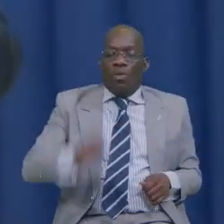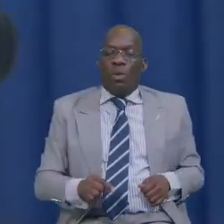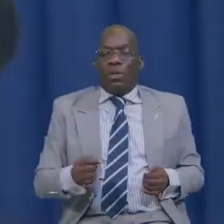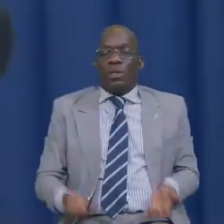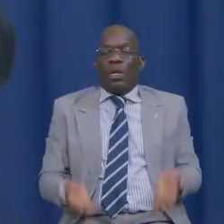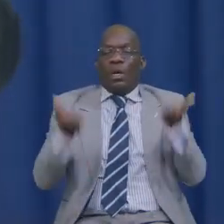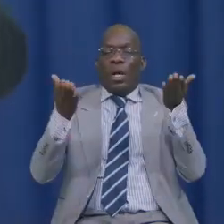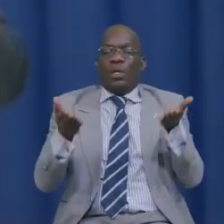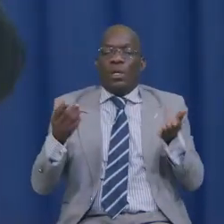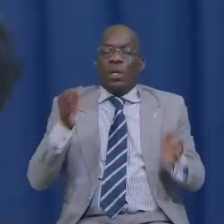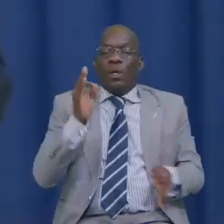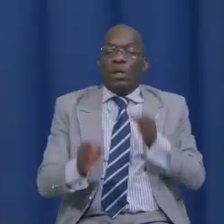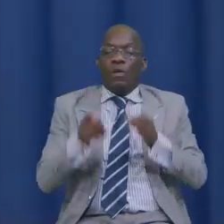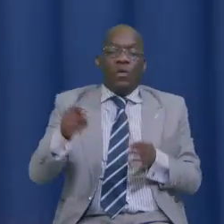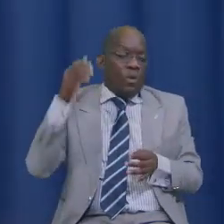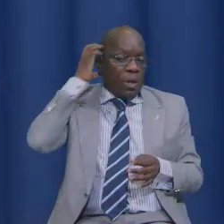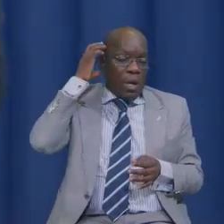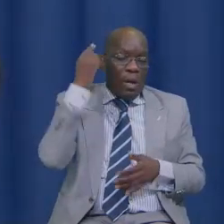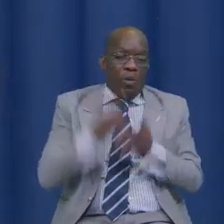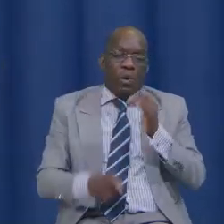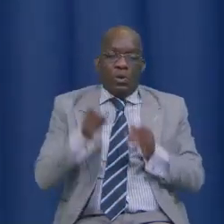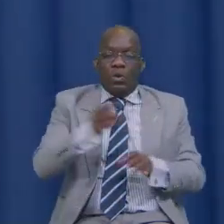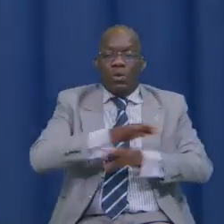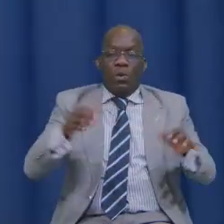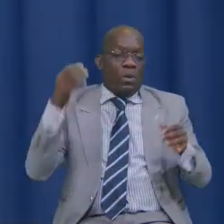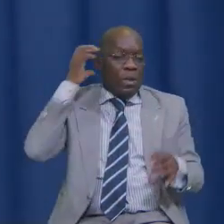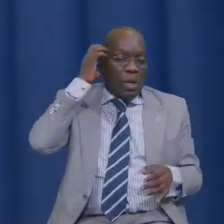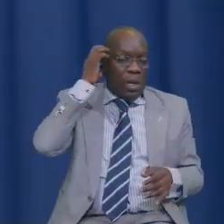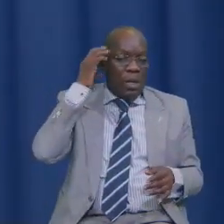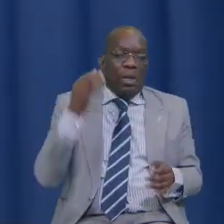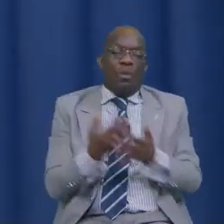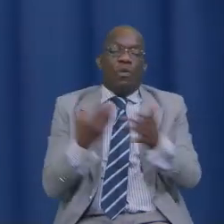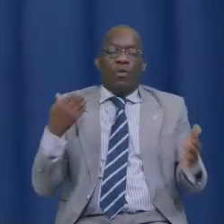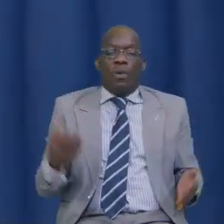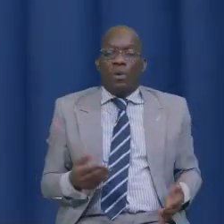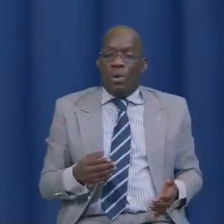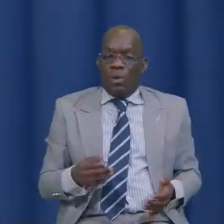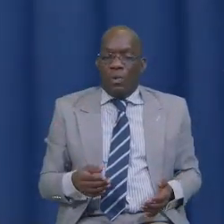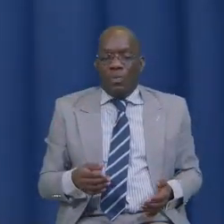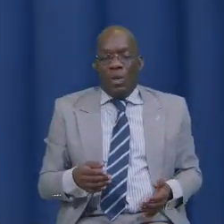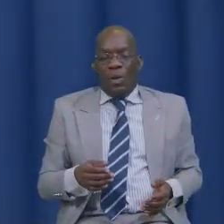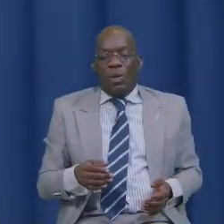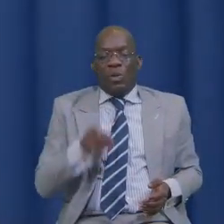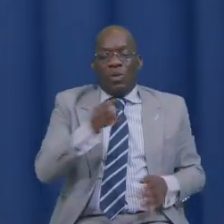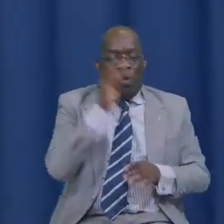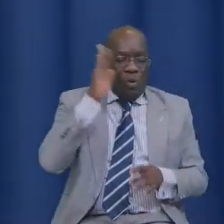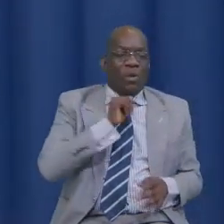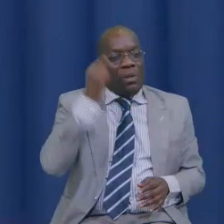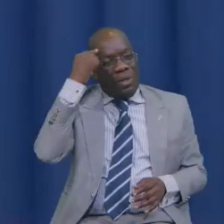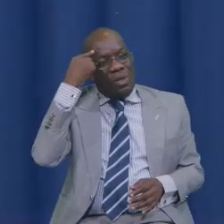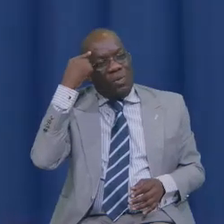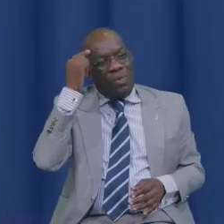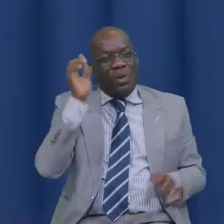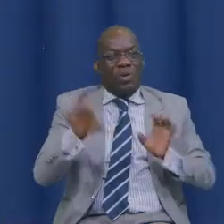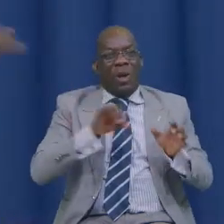hear what you have not heard before, you will not say, can I do that? I've never had something like